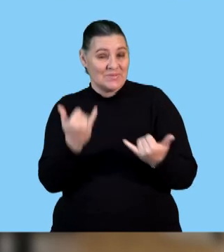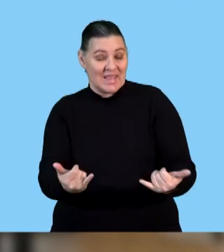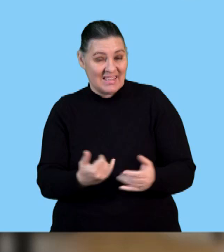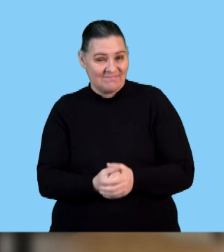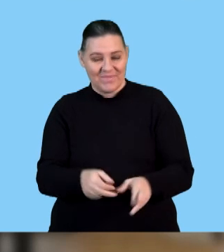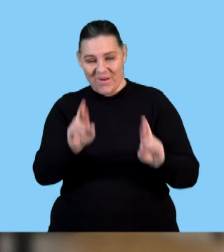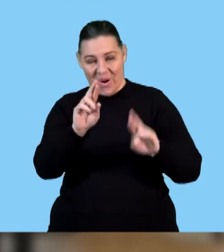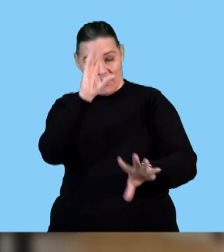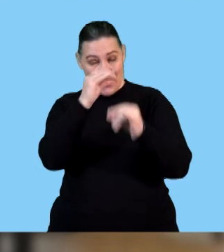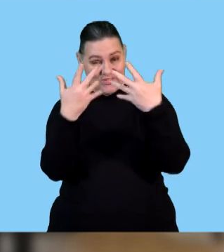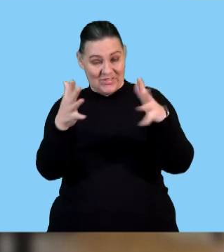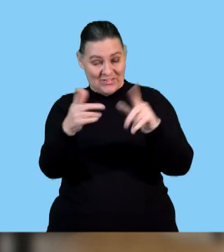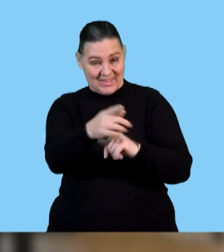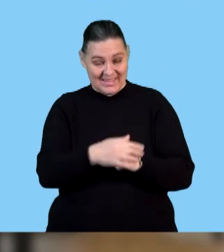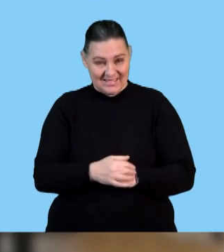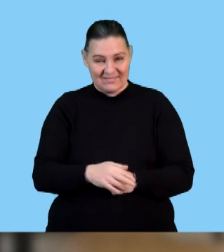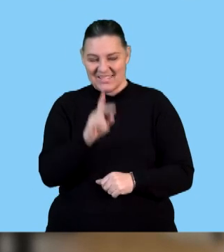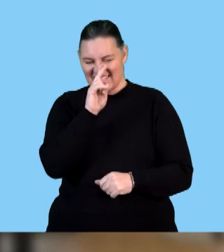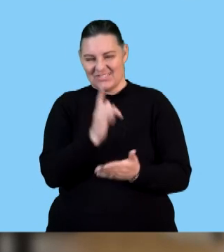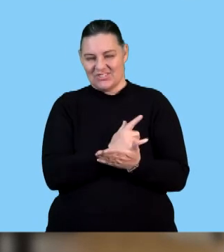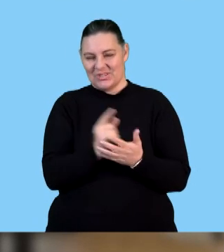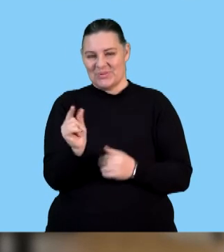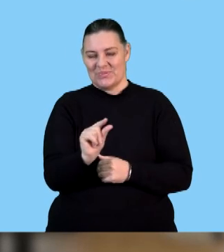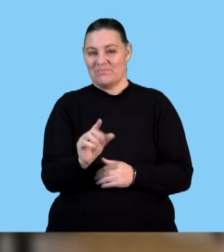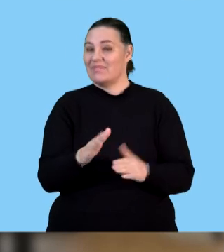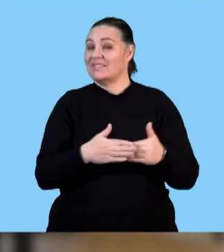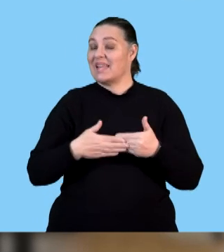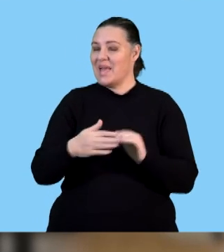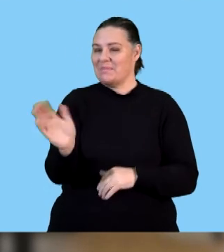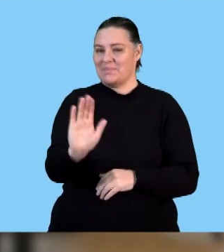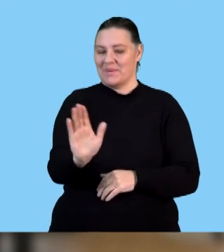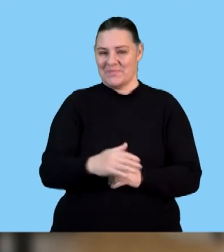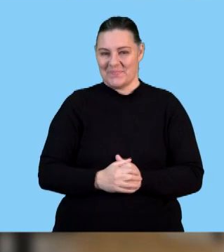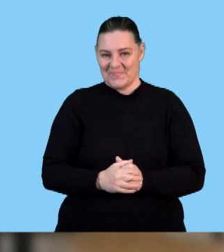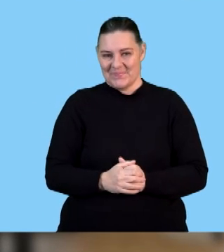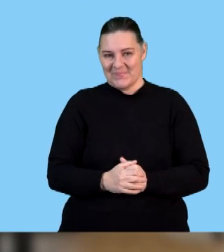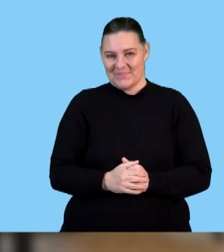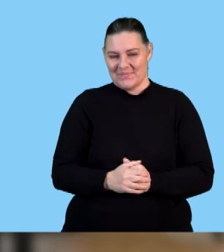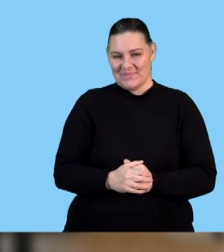today. Hope you guys learned something. We'll chat to you guys again. Take care. Goodbye.